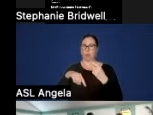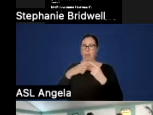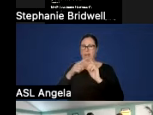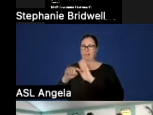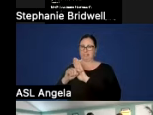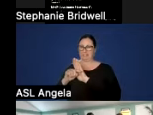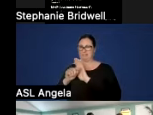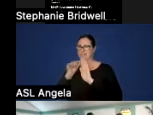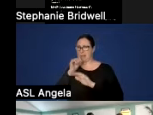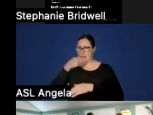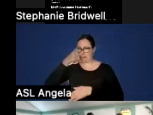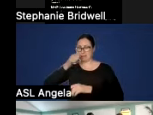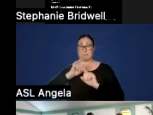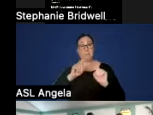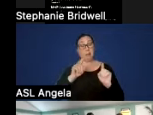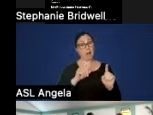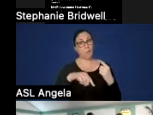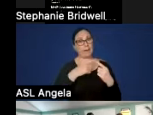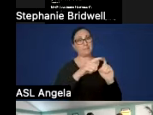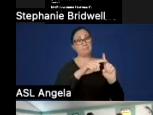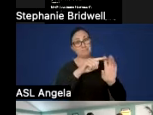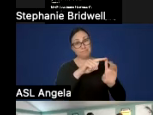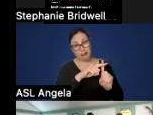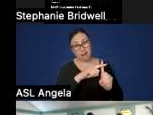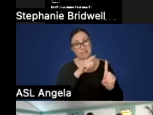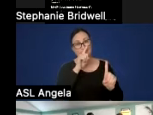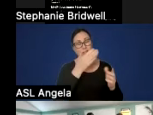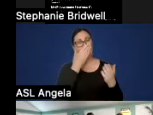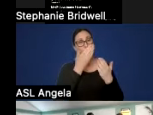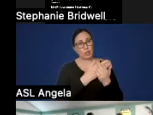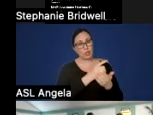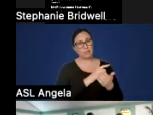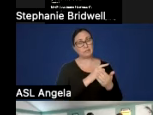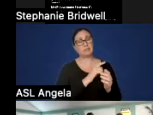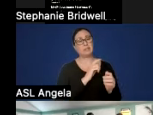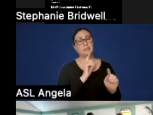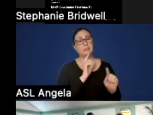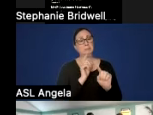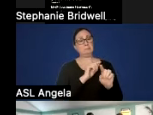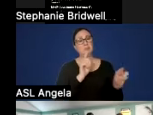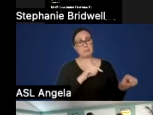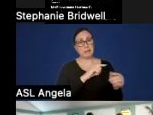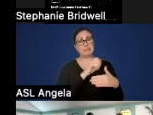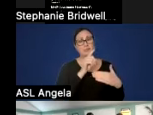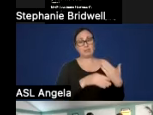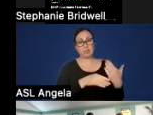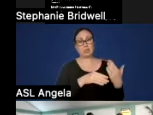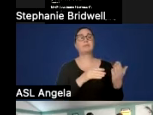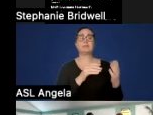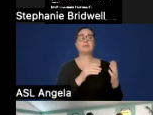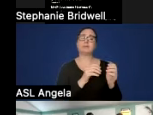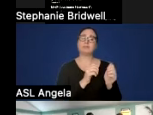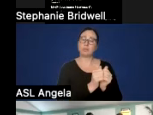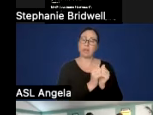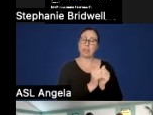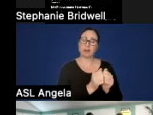or it was a really great outcome, those are a great place where you can celebrate those successes together. And it just improves